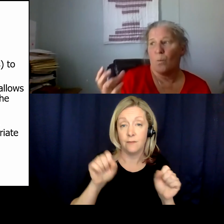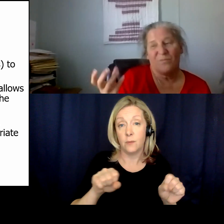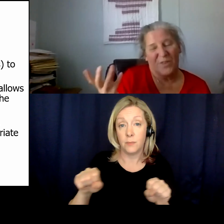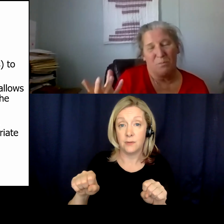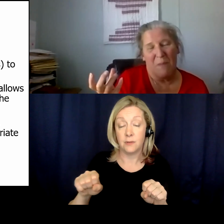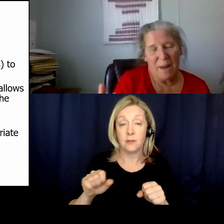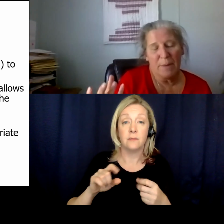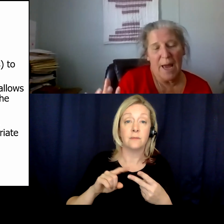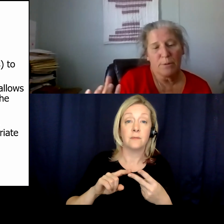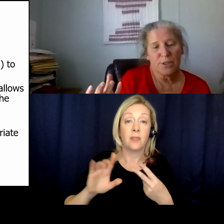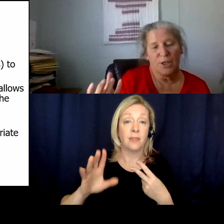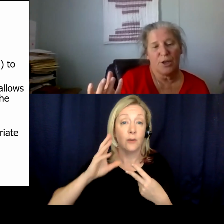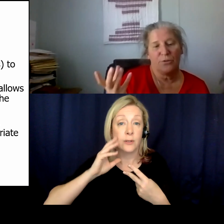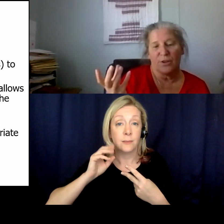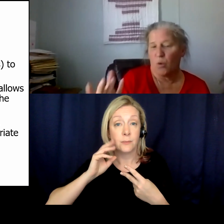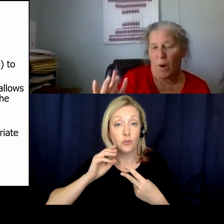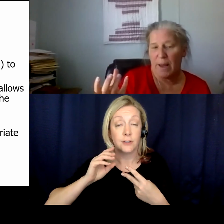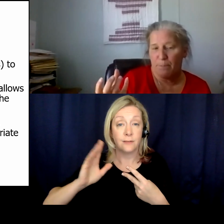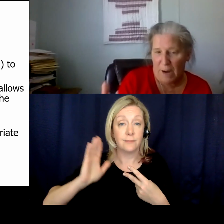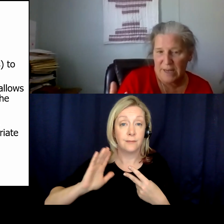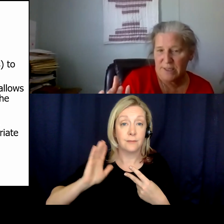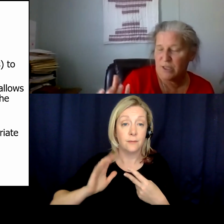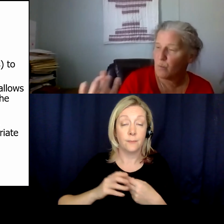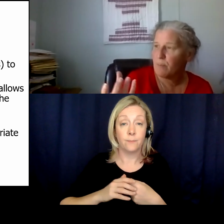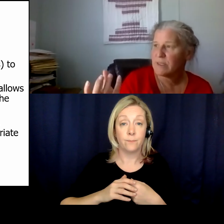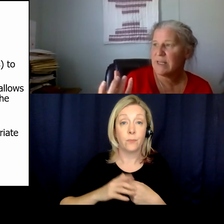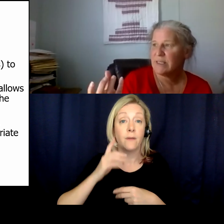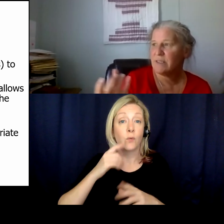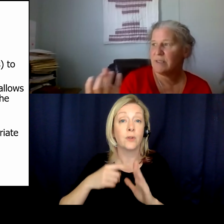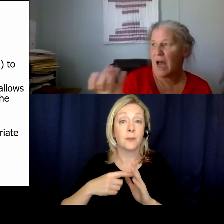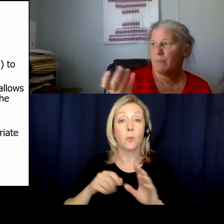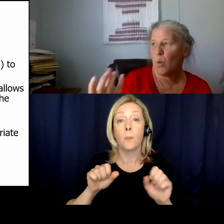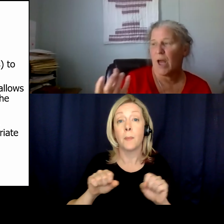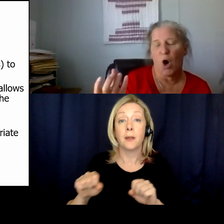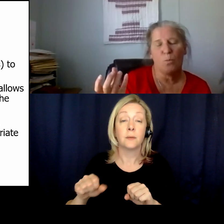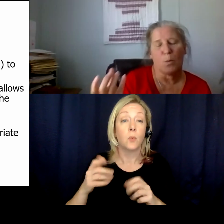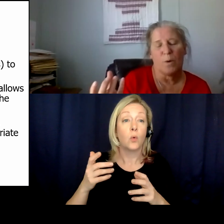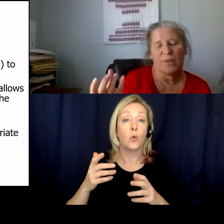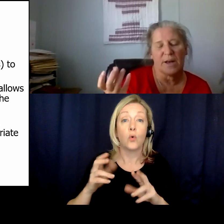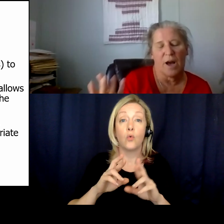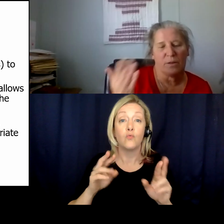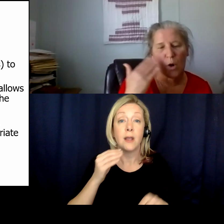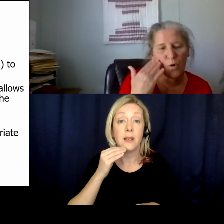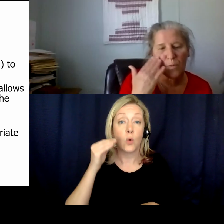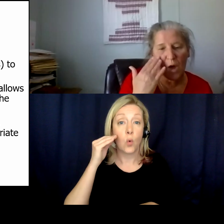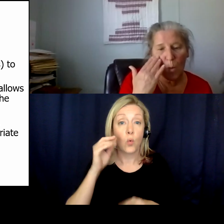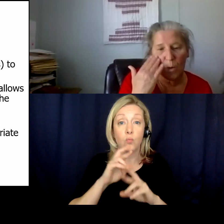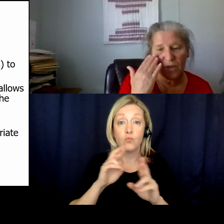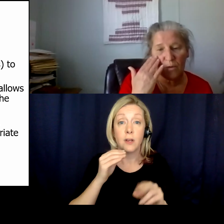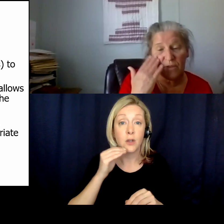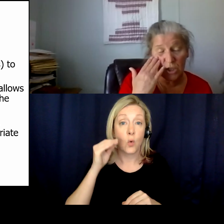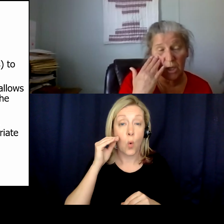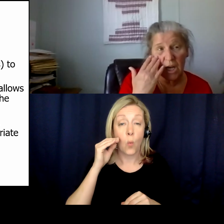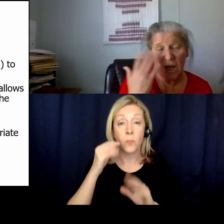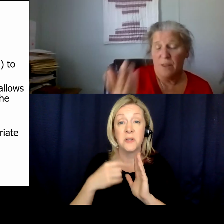So you might be able to use a toy bus to represent time going home, but with a learner with